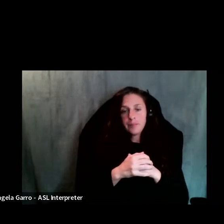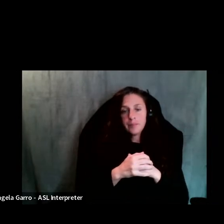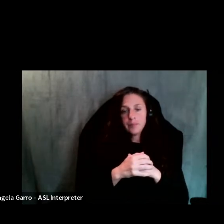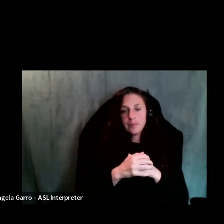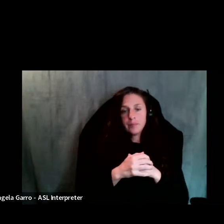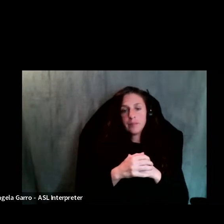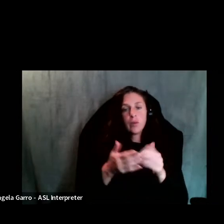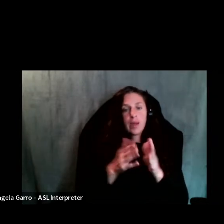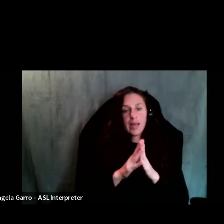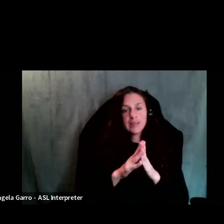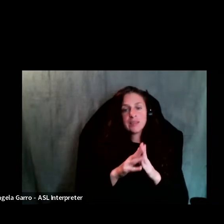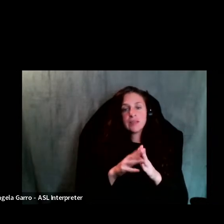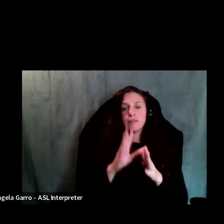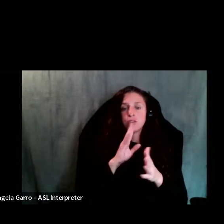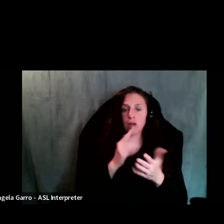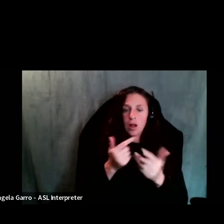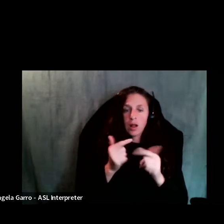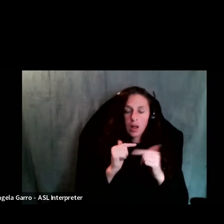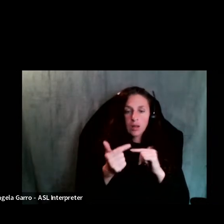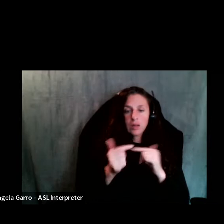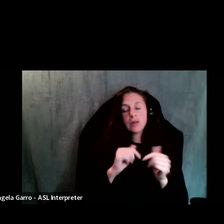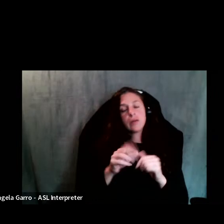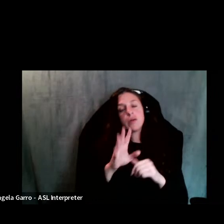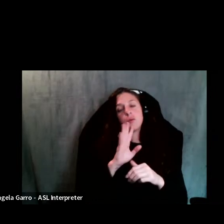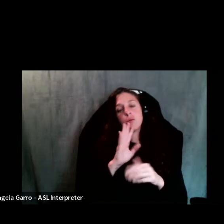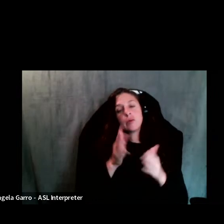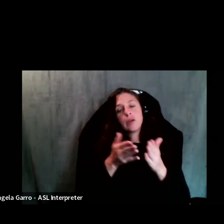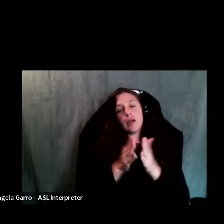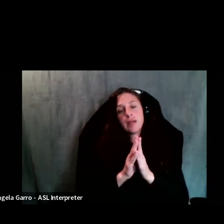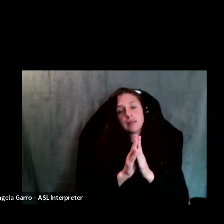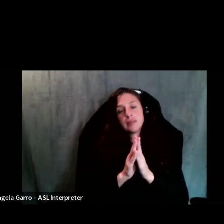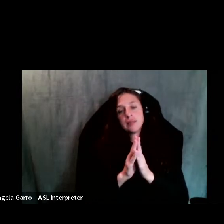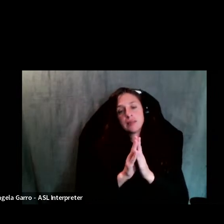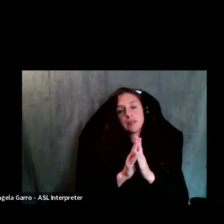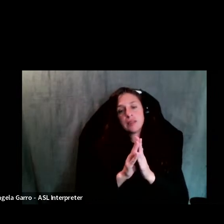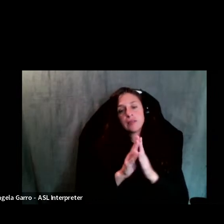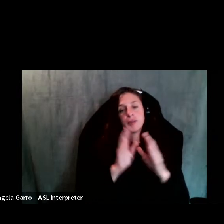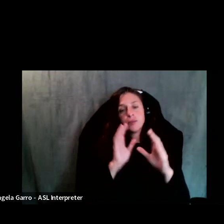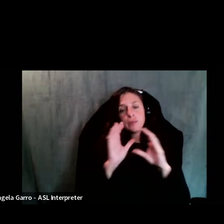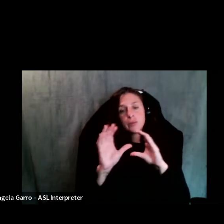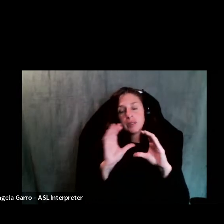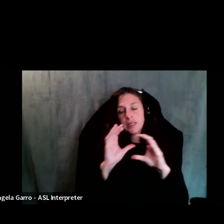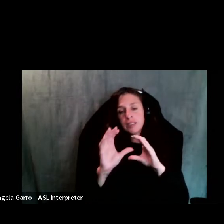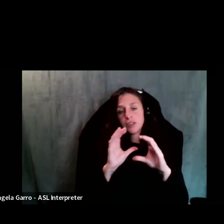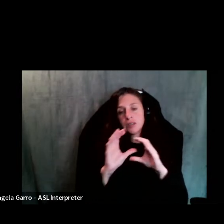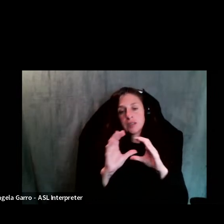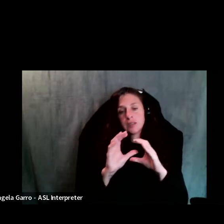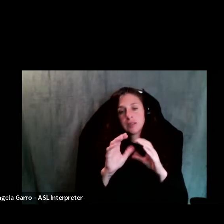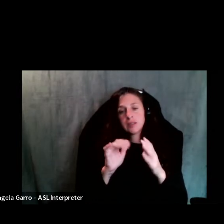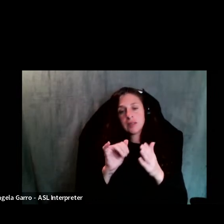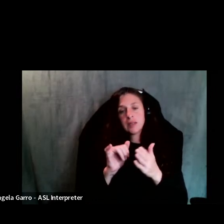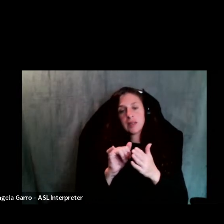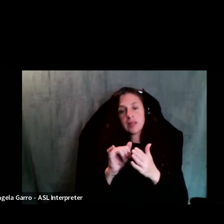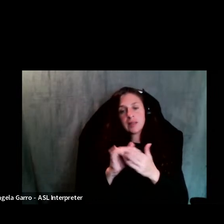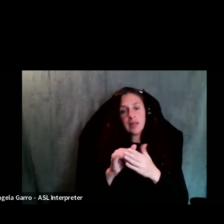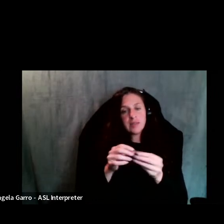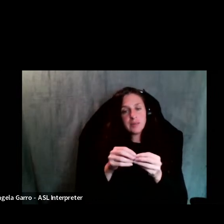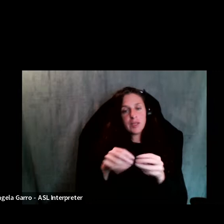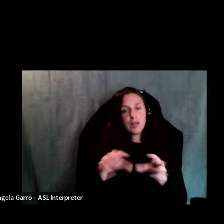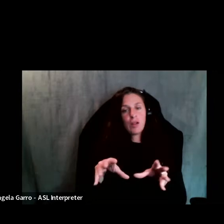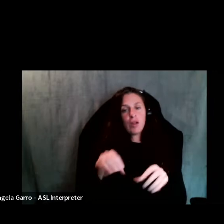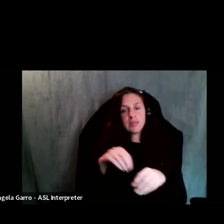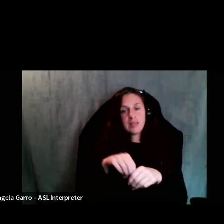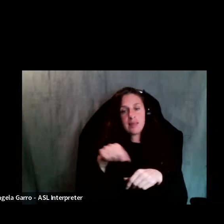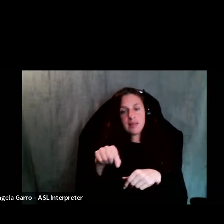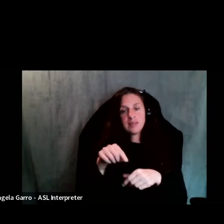We're asking for dialogue. We're asking for communication. And I think that's being lost right now in this